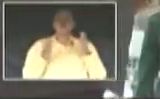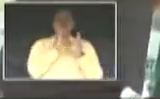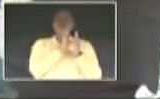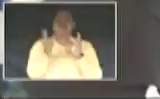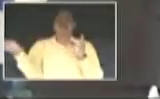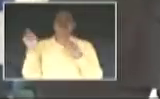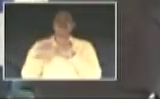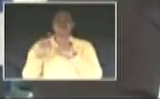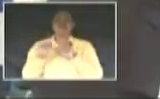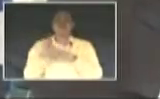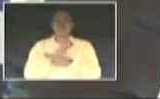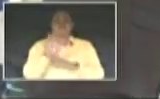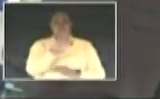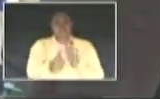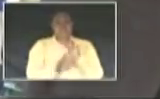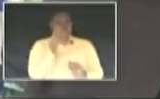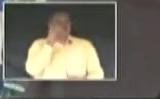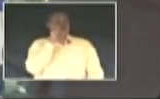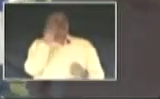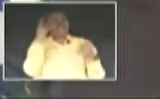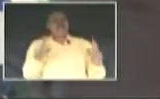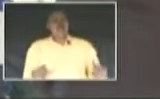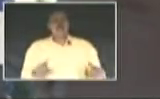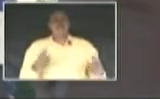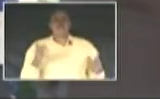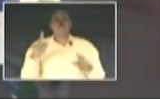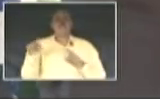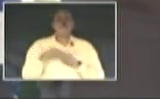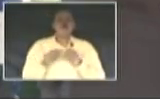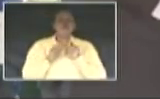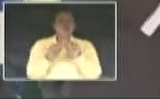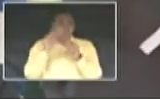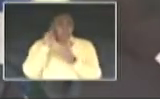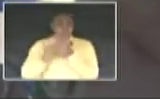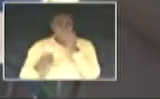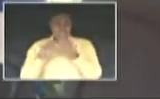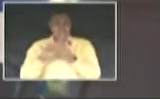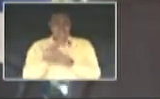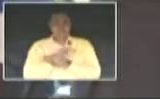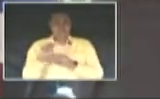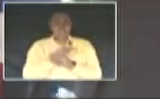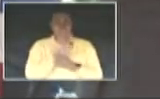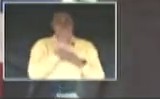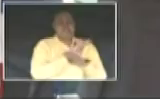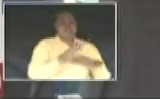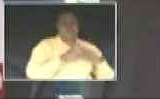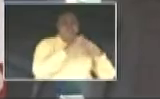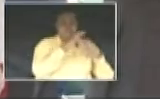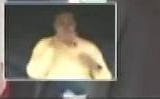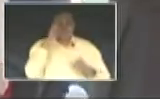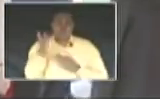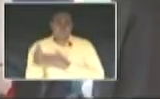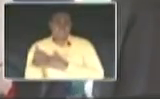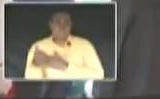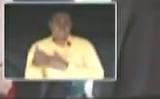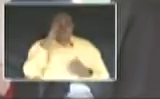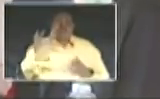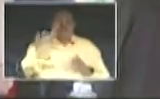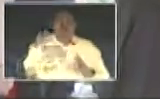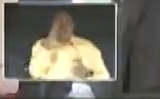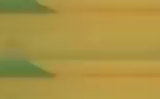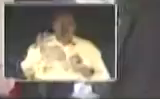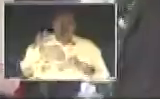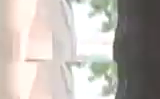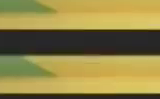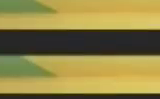ministries. His most recent position is Permanent Secretary in the Ministry of Industry, Commerce, Agriculture and Fisheries.